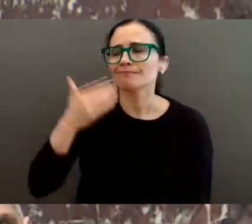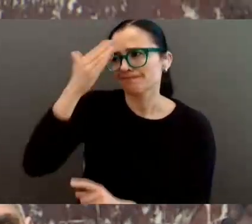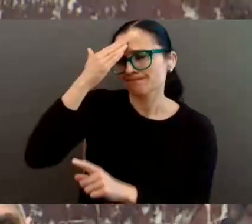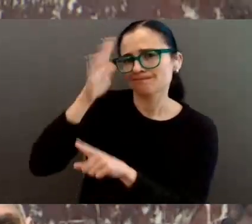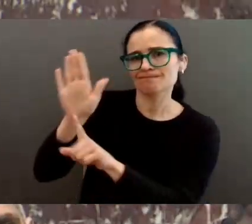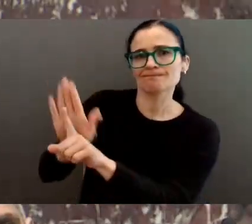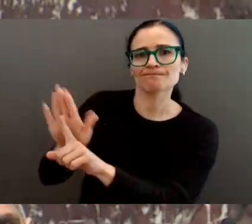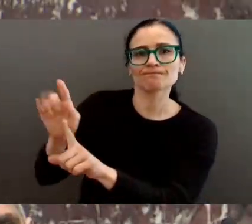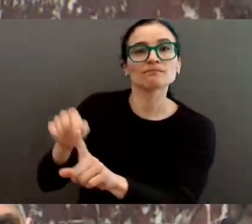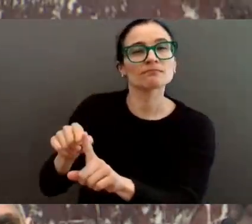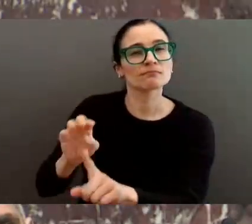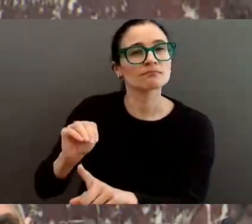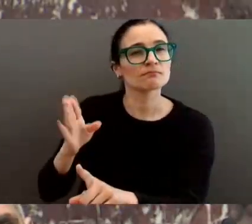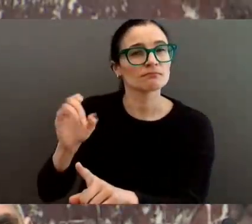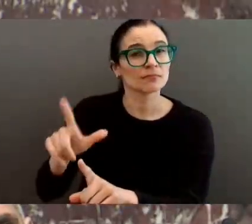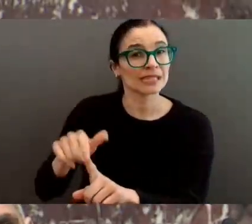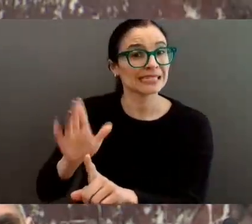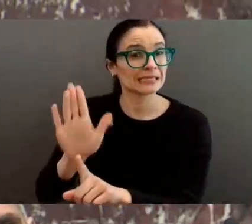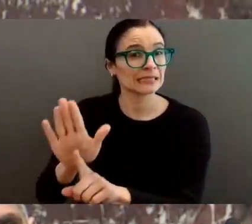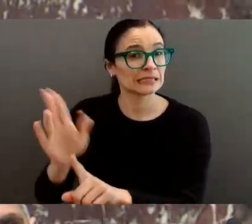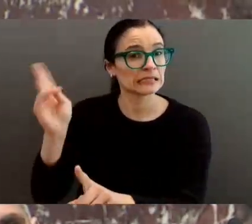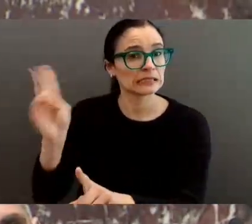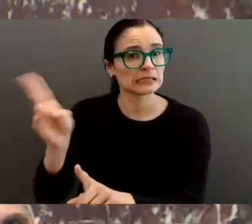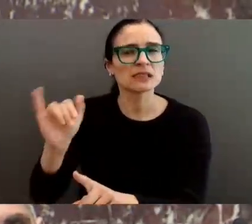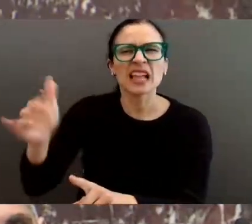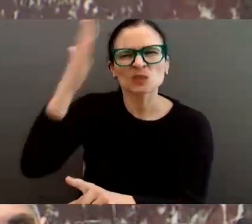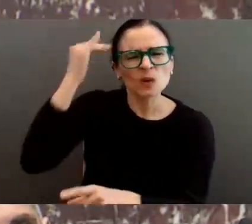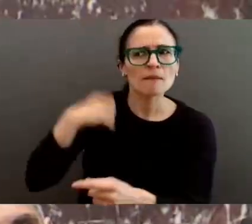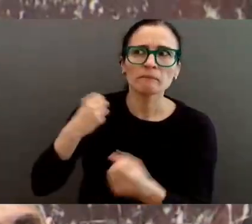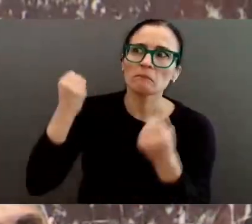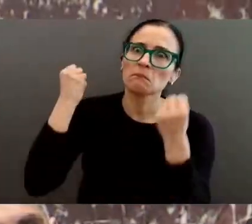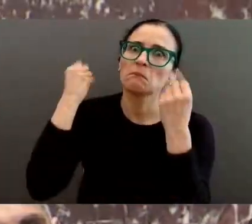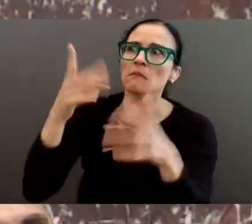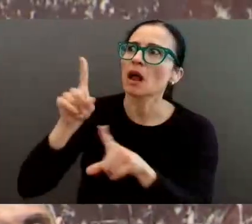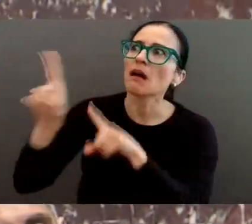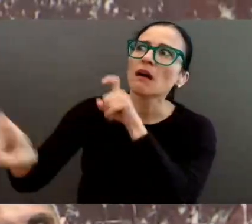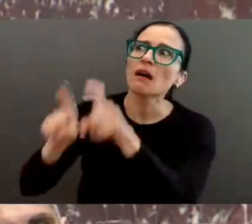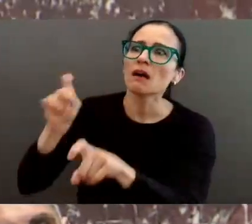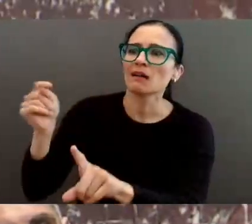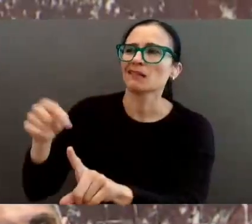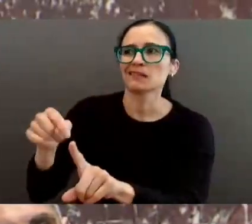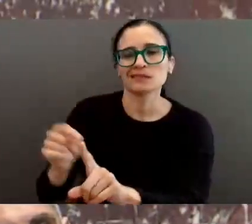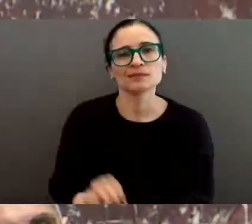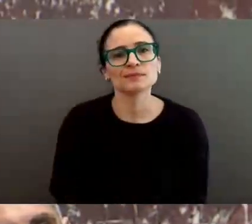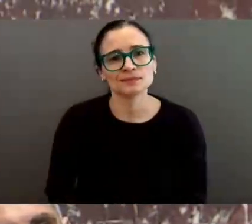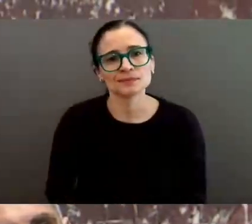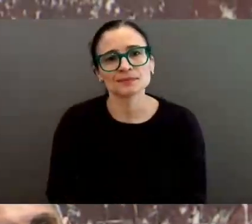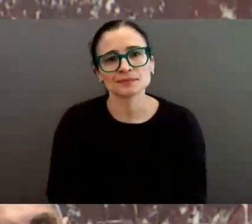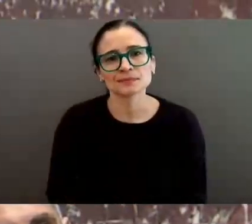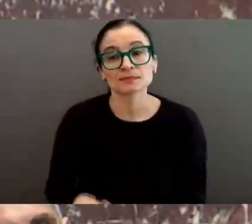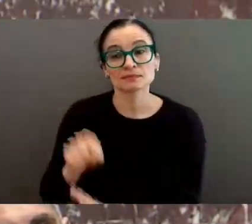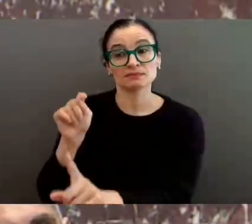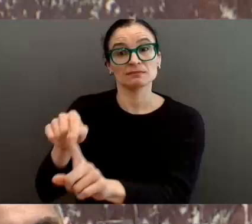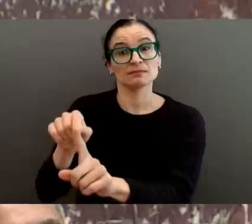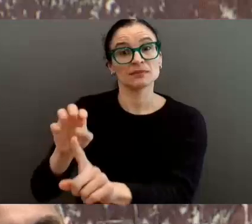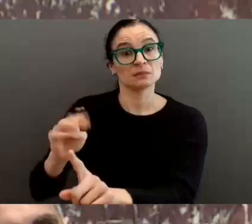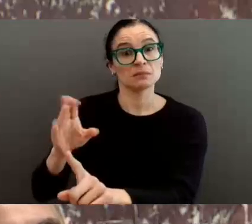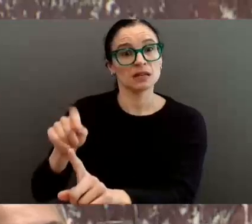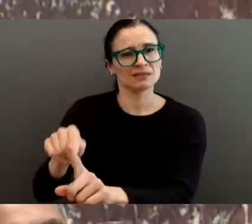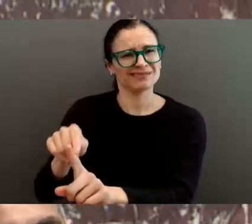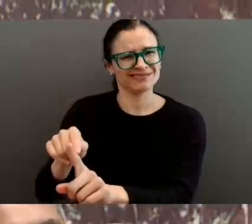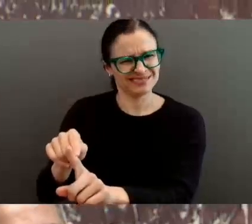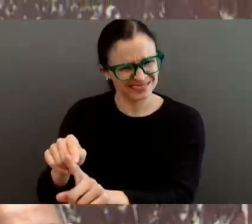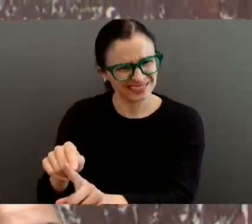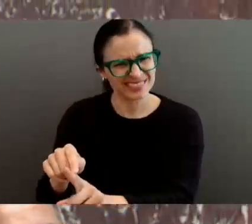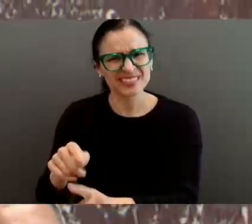many questions about Michael Bryant. The fact is this government is in the business of rewarding friends and insiders, but